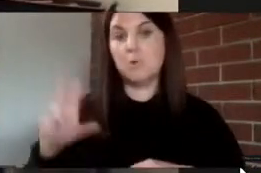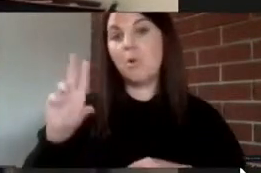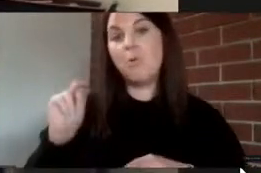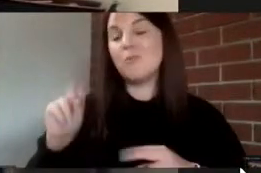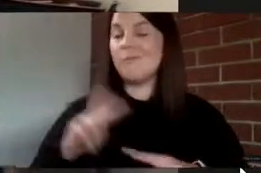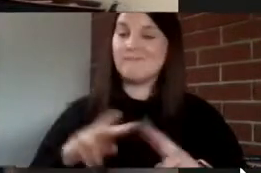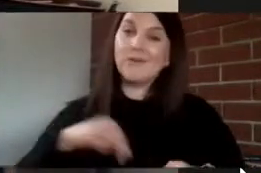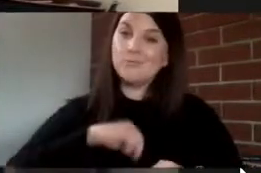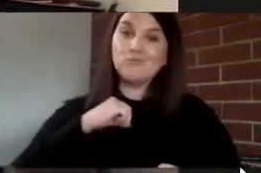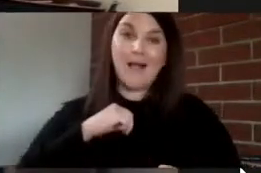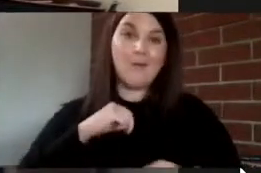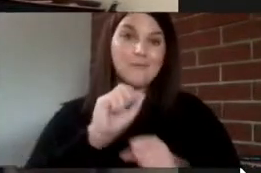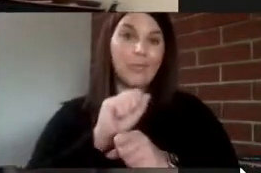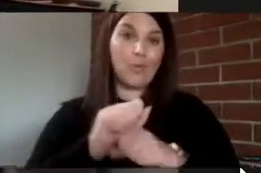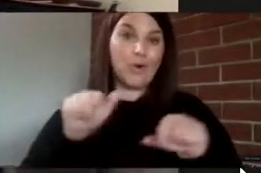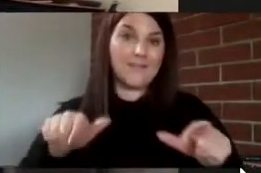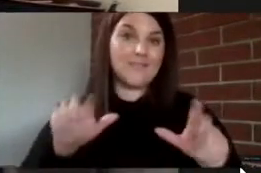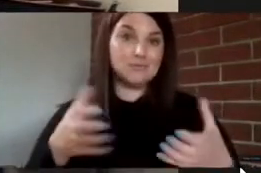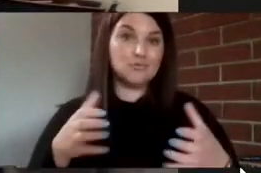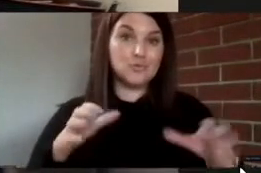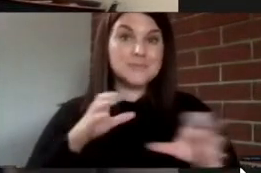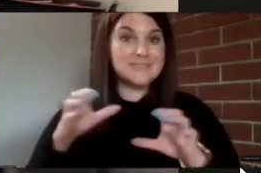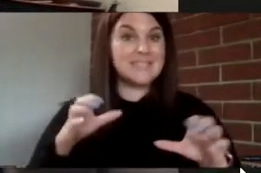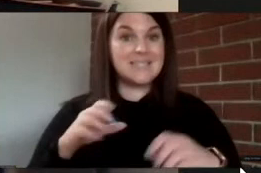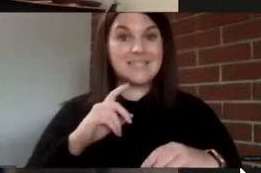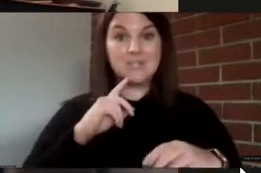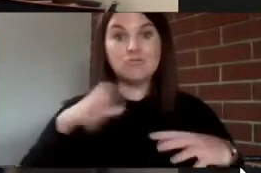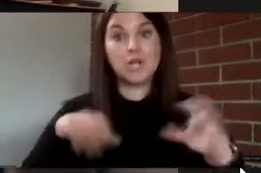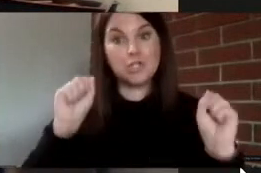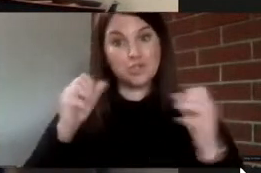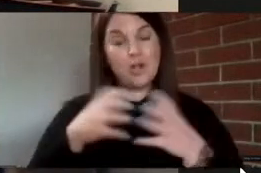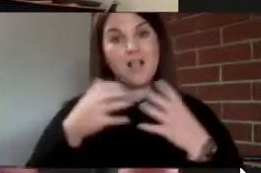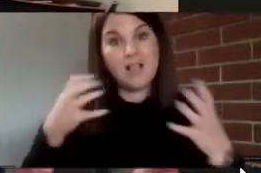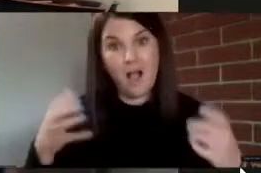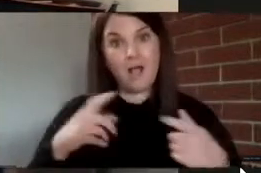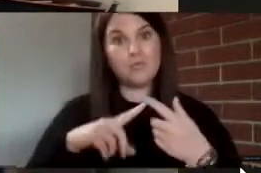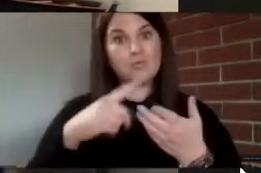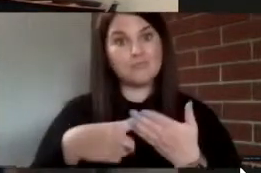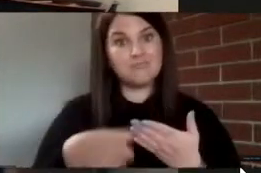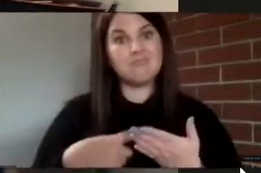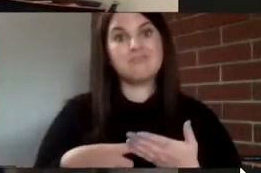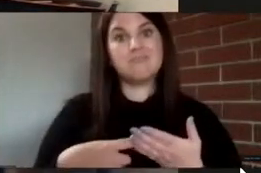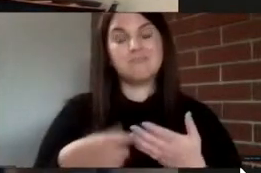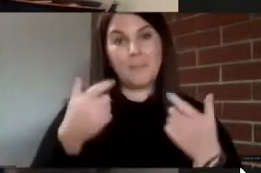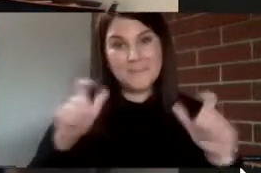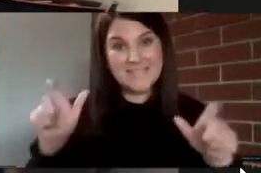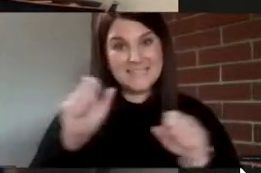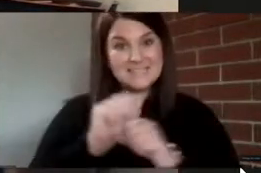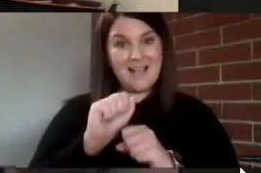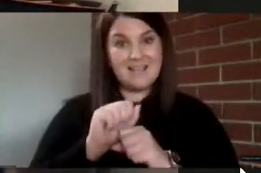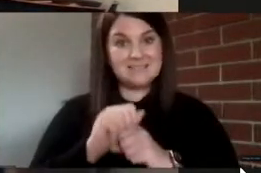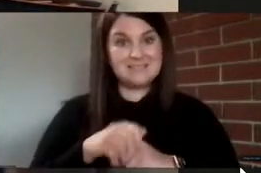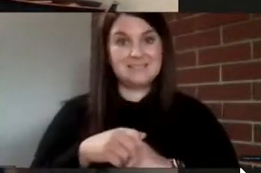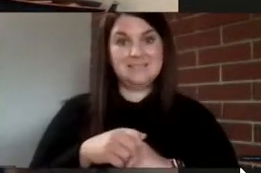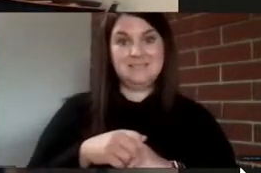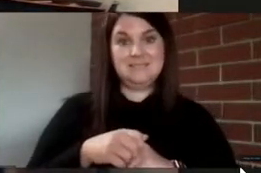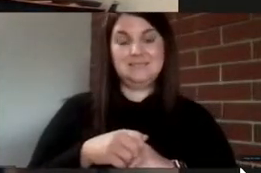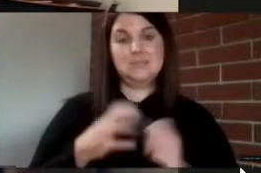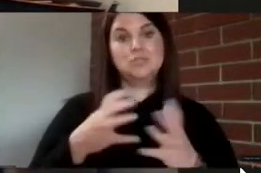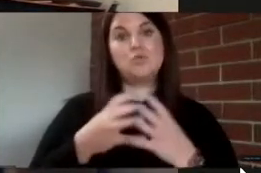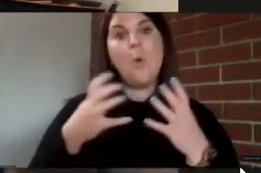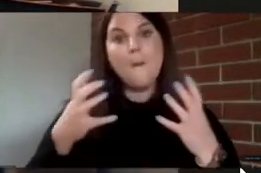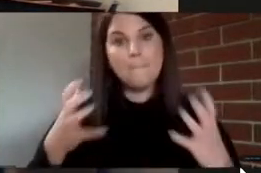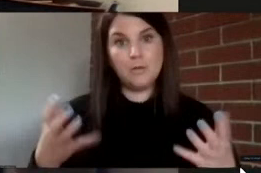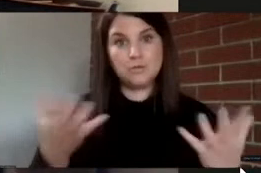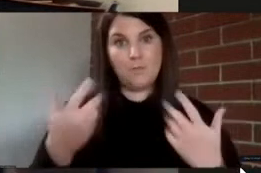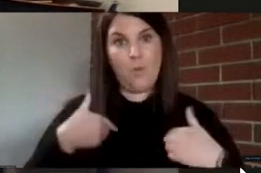work that this group did. It really took a lot to get through the monumental task. So much of what we've seen during